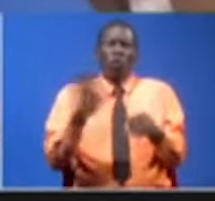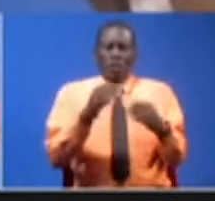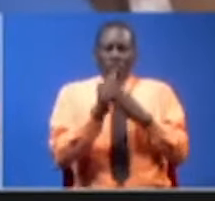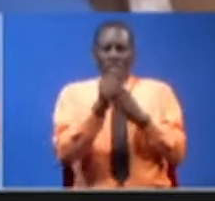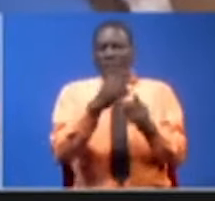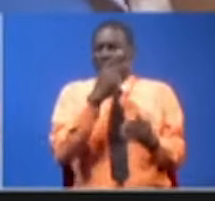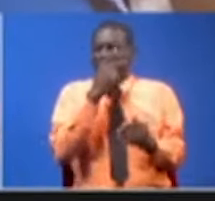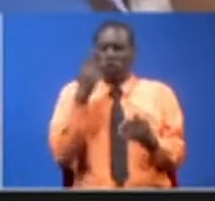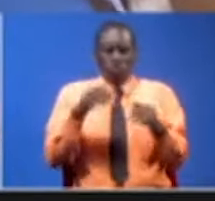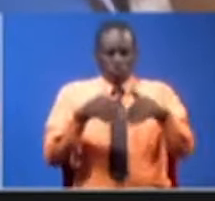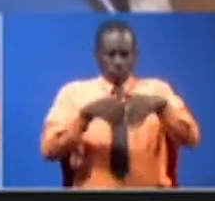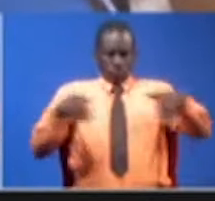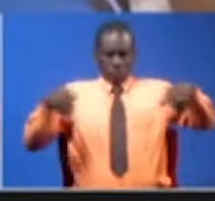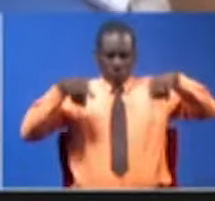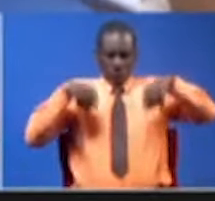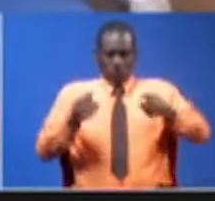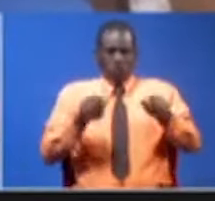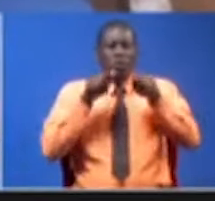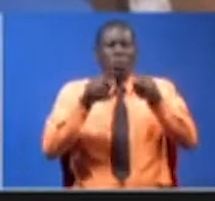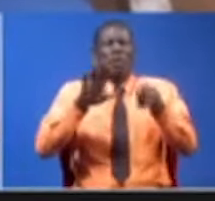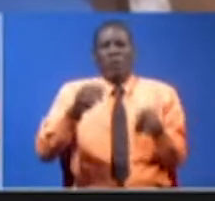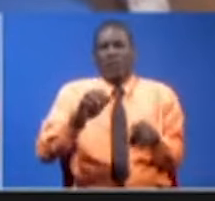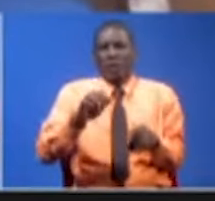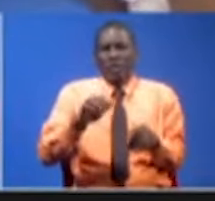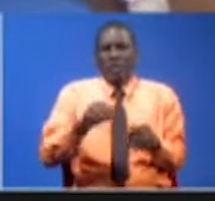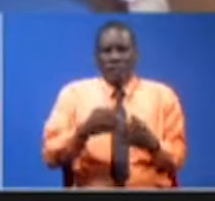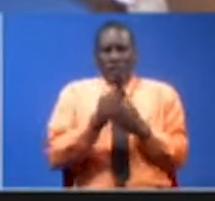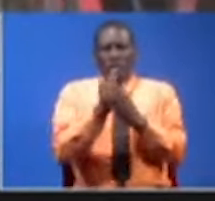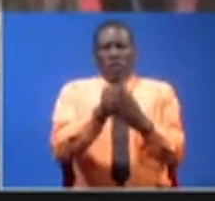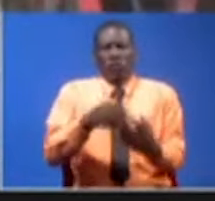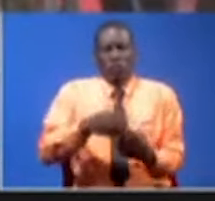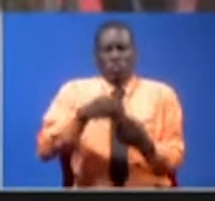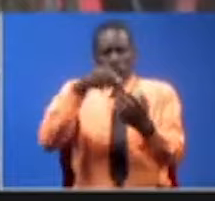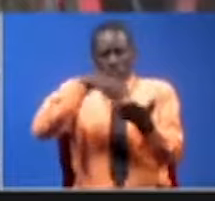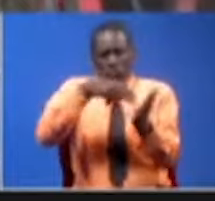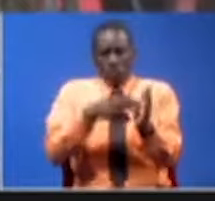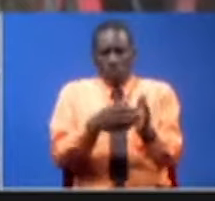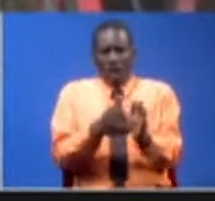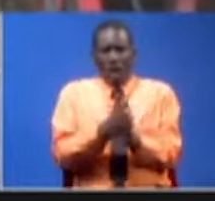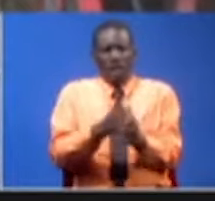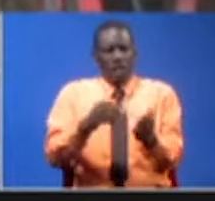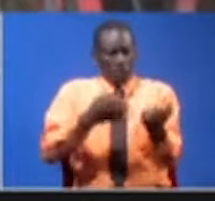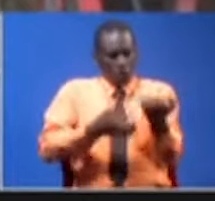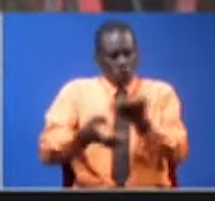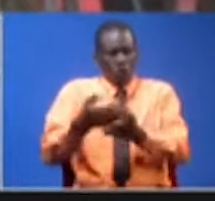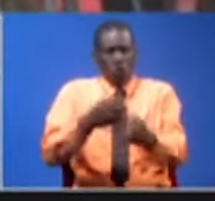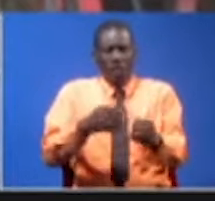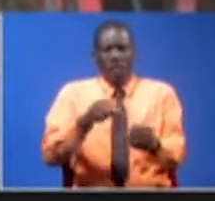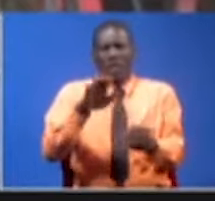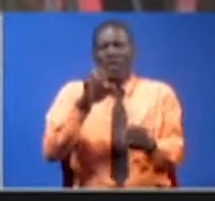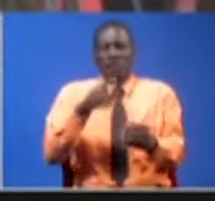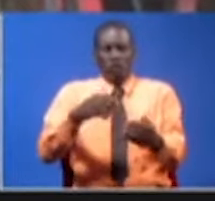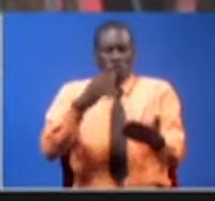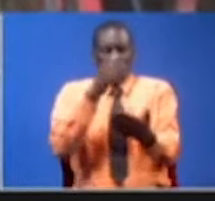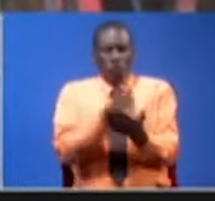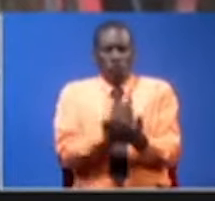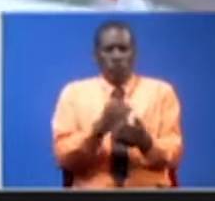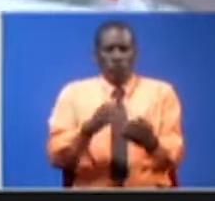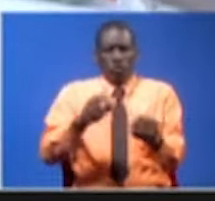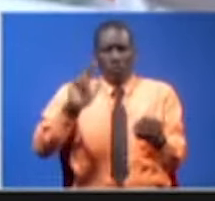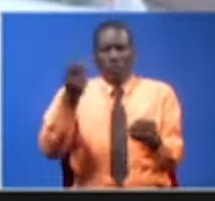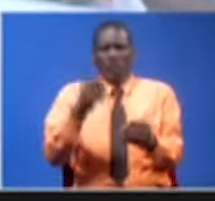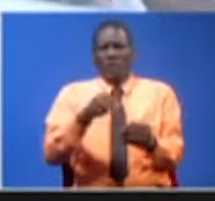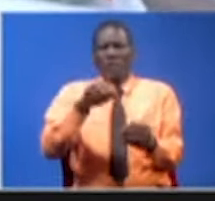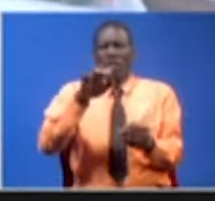distanced himself from the blame by the head of Special Projects and Creative Economy in the Executive Office of the President, Dennis Itumbi,